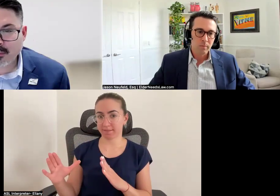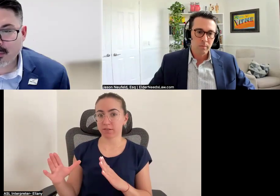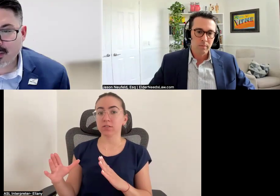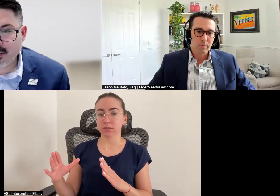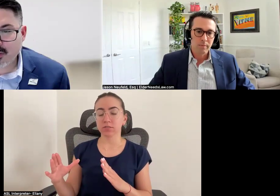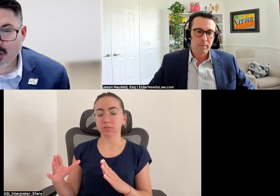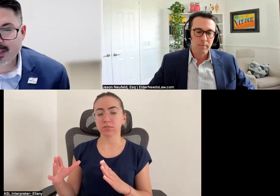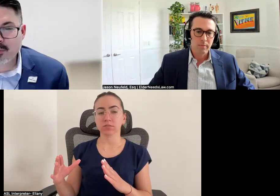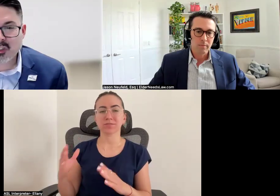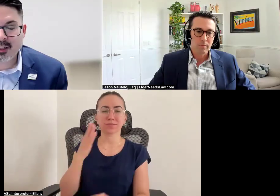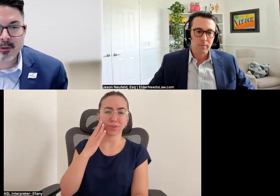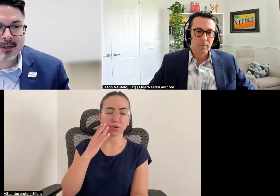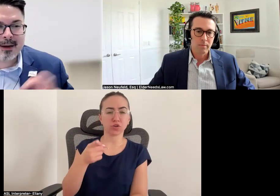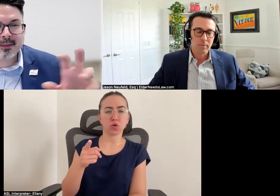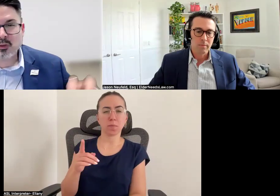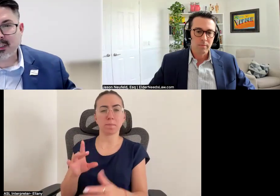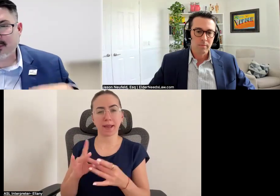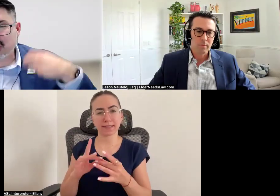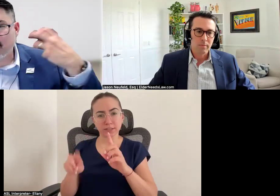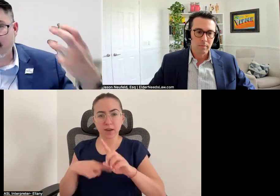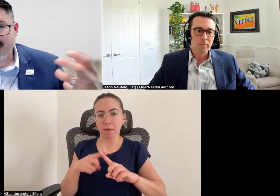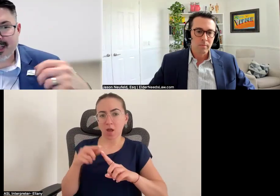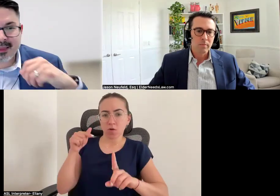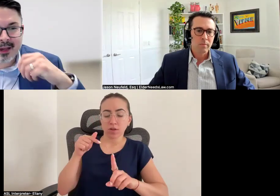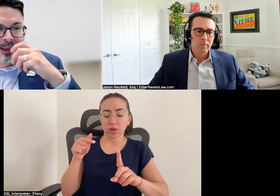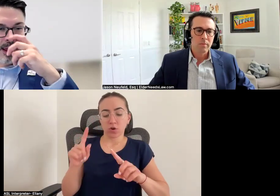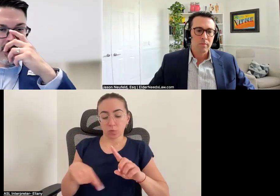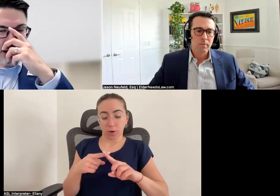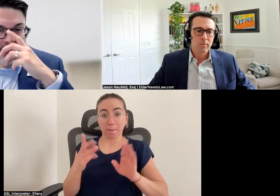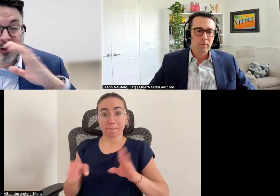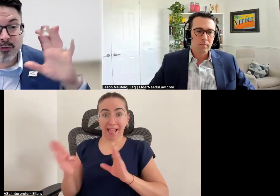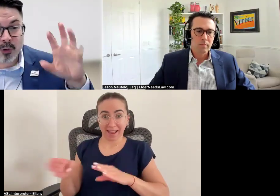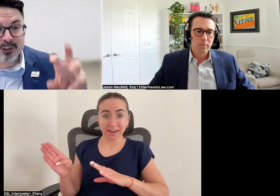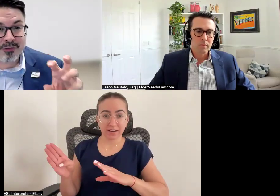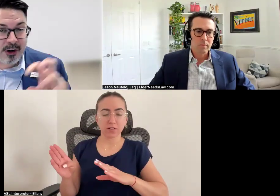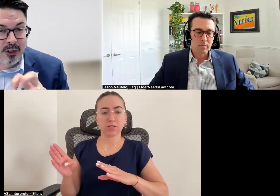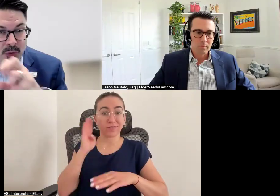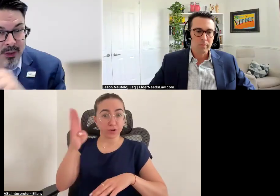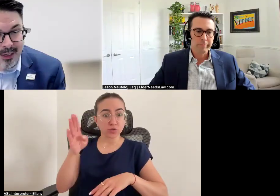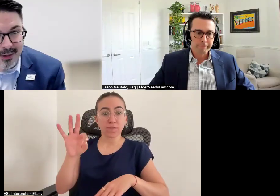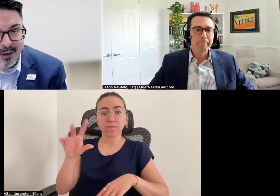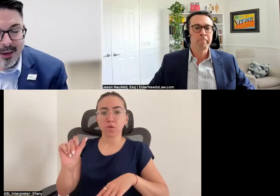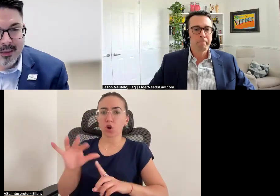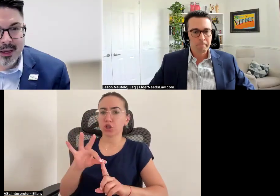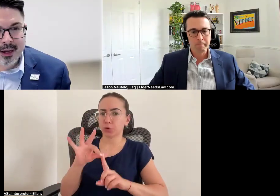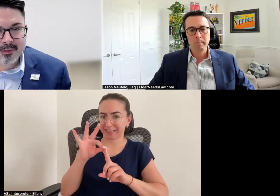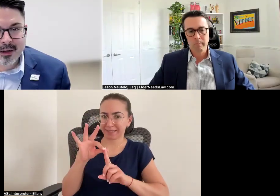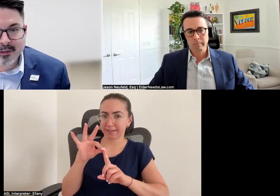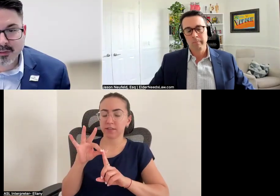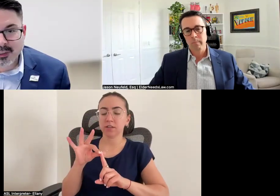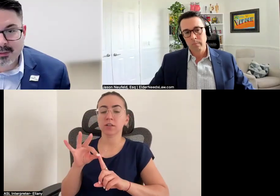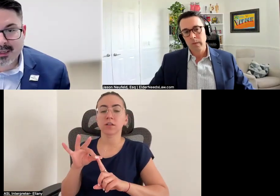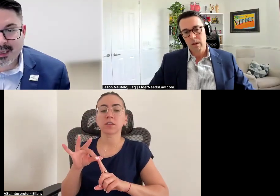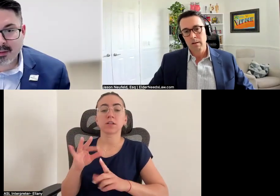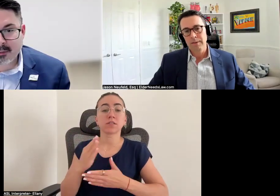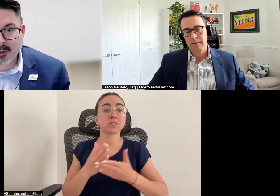and I think you mentioned a little bit about this when it comes to your planning that Florida is very unique in Mhm. that for